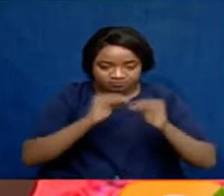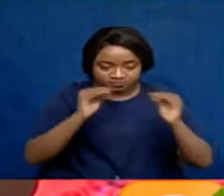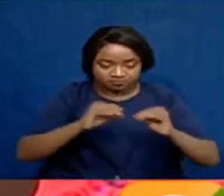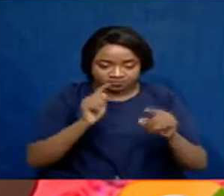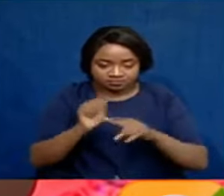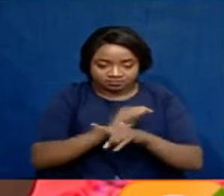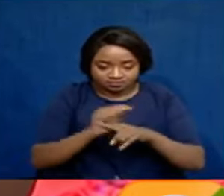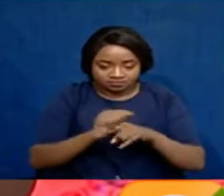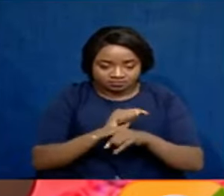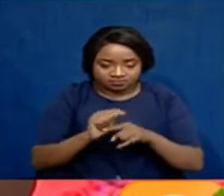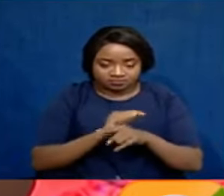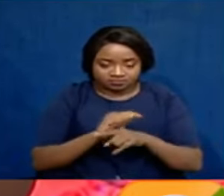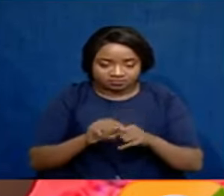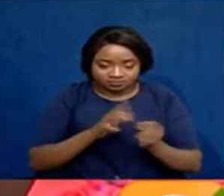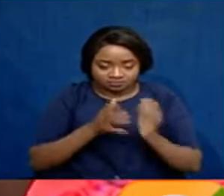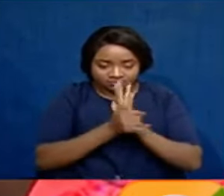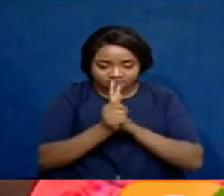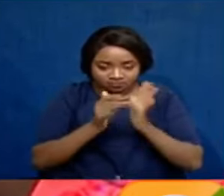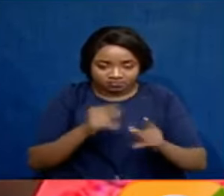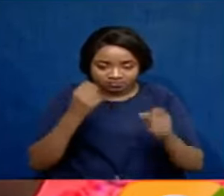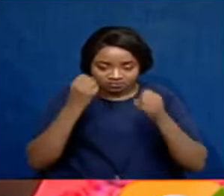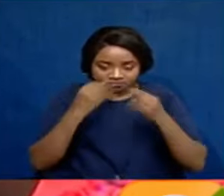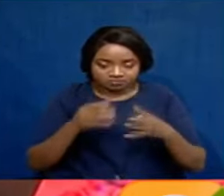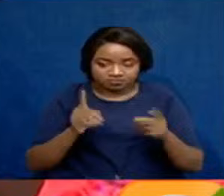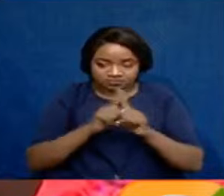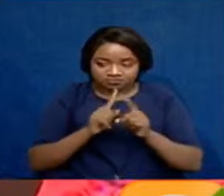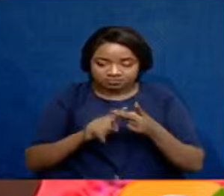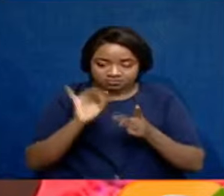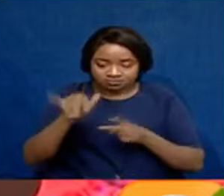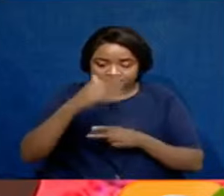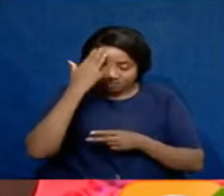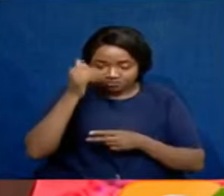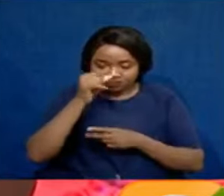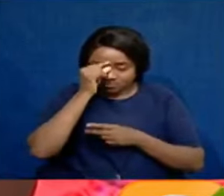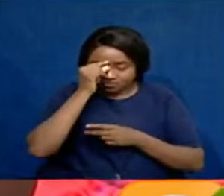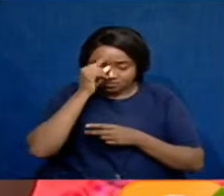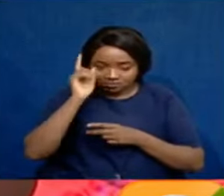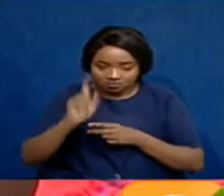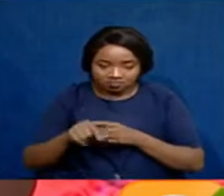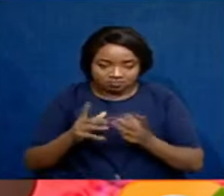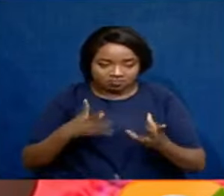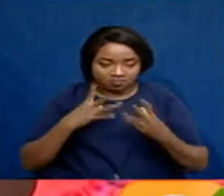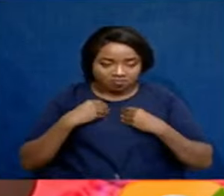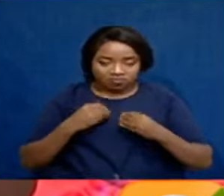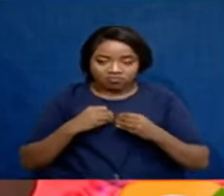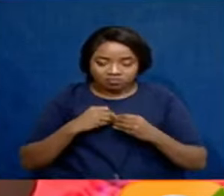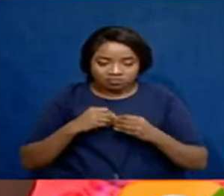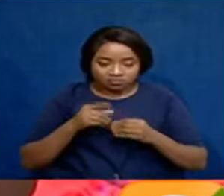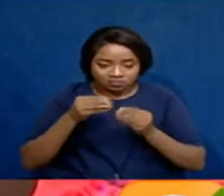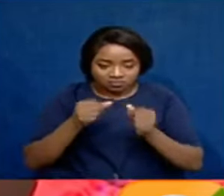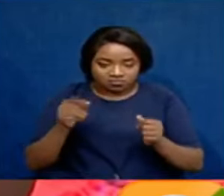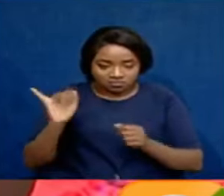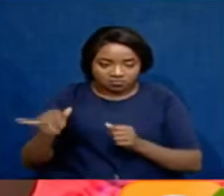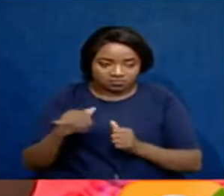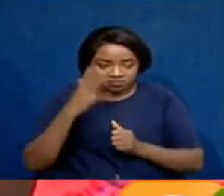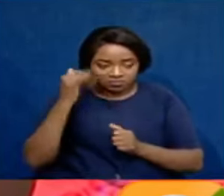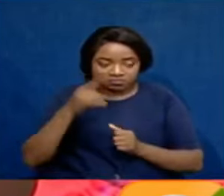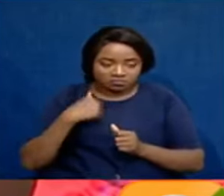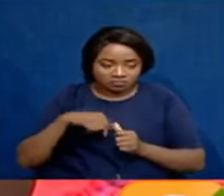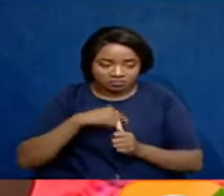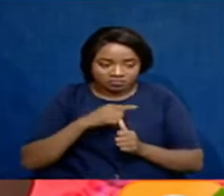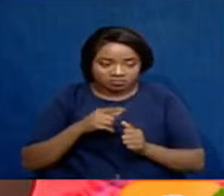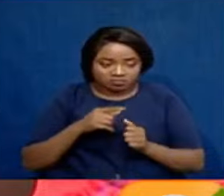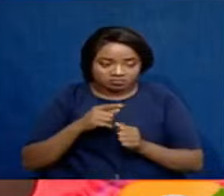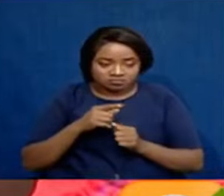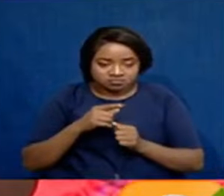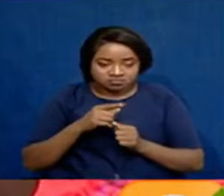And that's why governors want to take what are called the low-lying fruits. And that is why the doctors, we have been on the forefront in